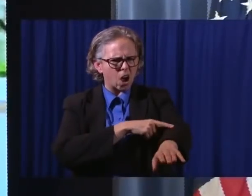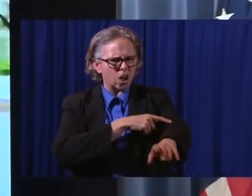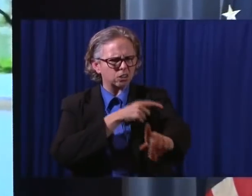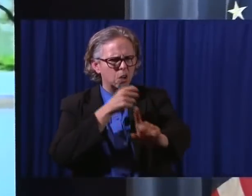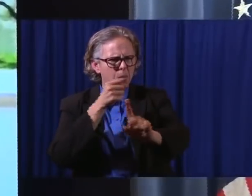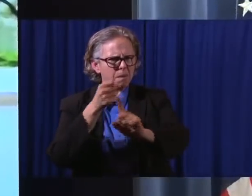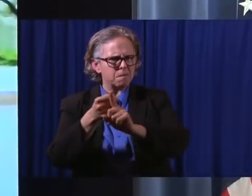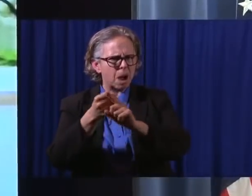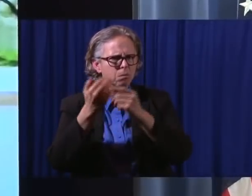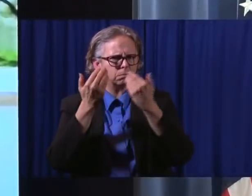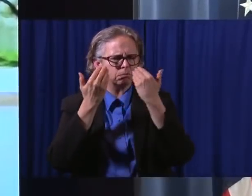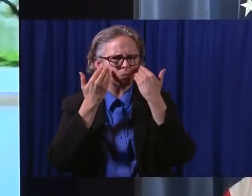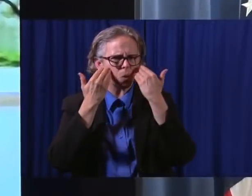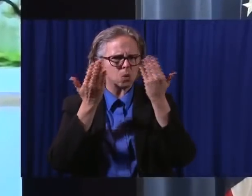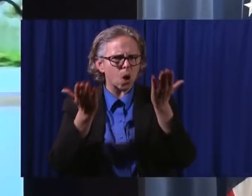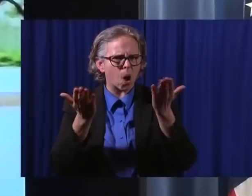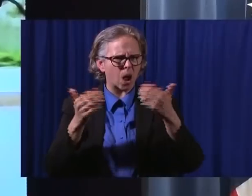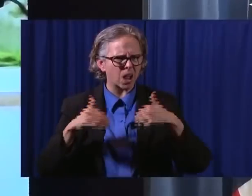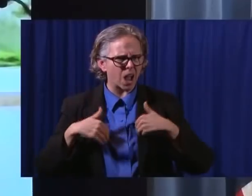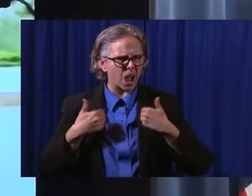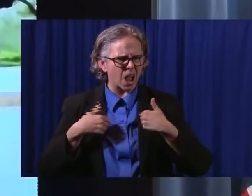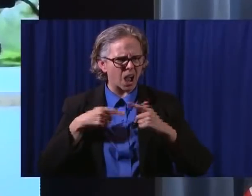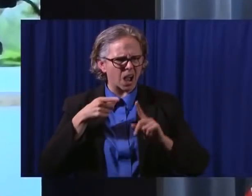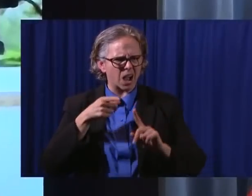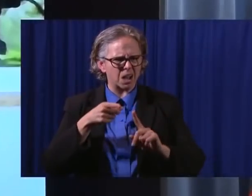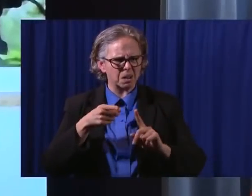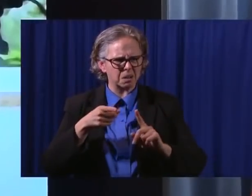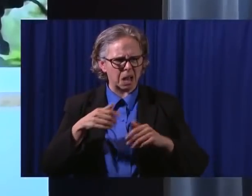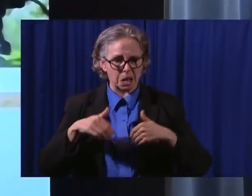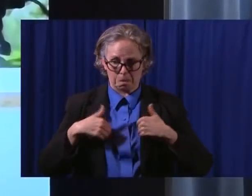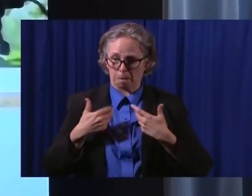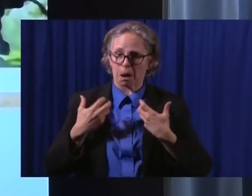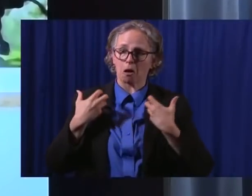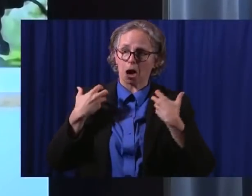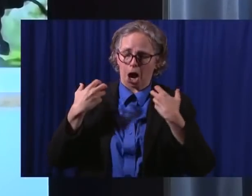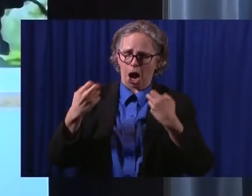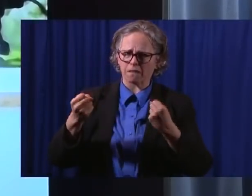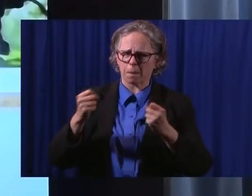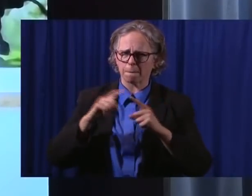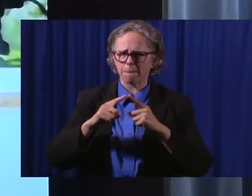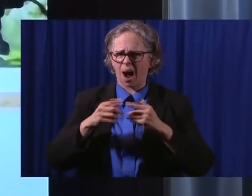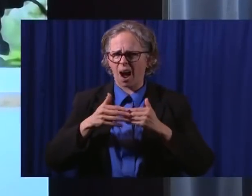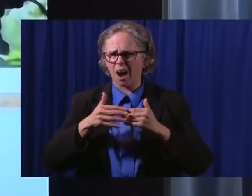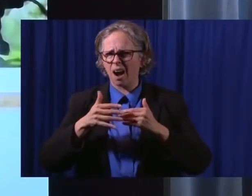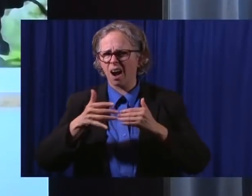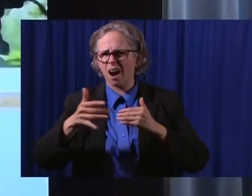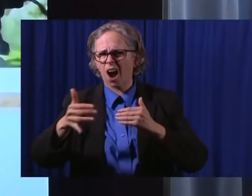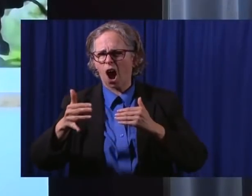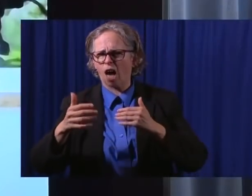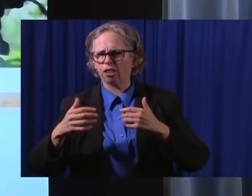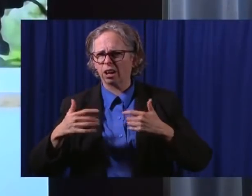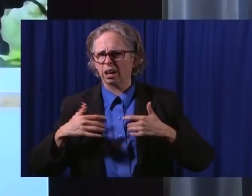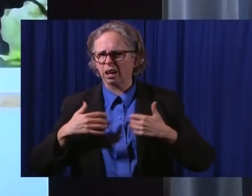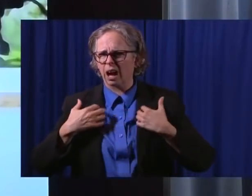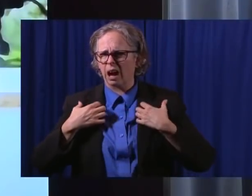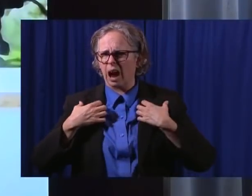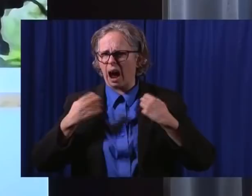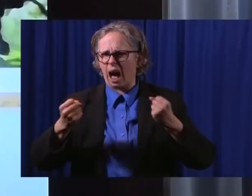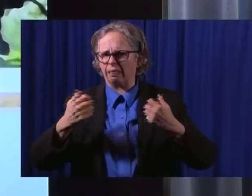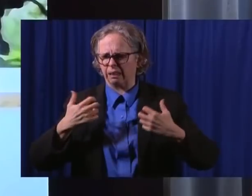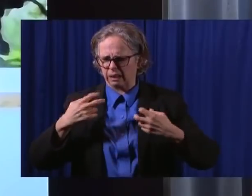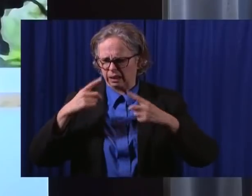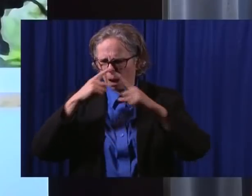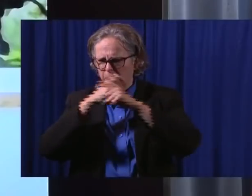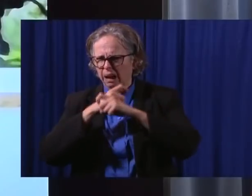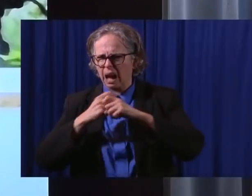than older people with less complications, we're not sure what the long-term implications are going to be. And the reports, for instance, that there's decreased